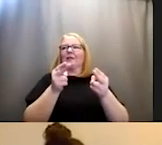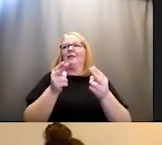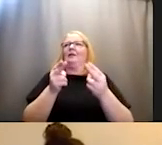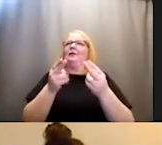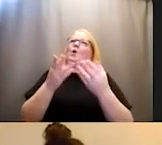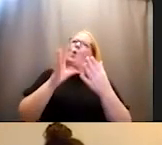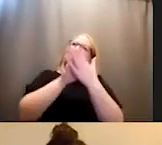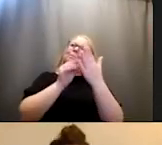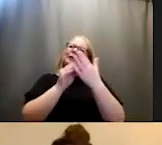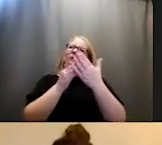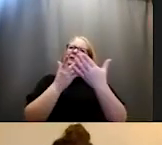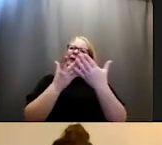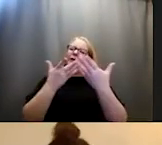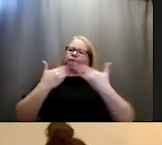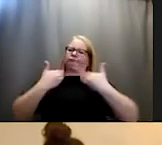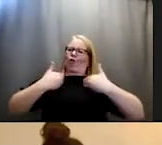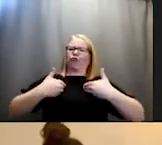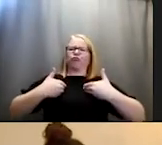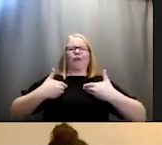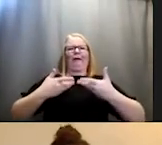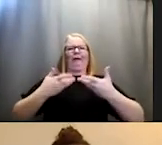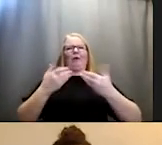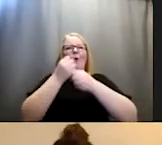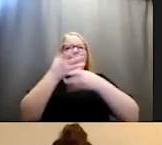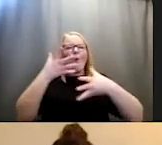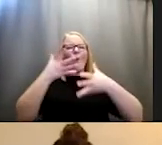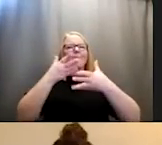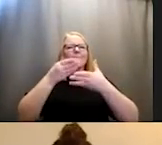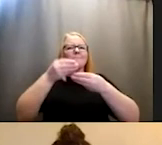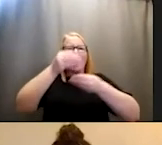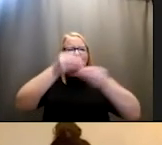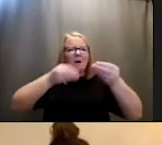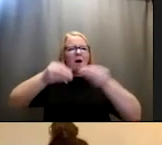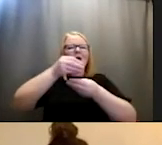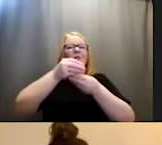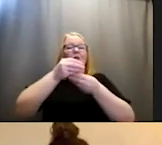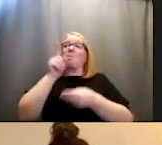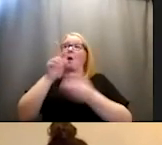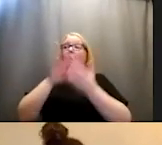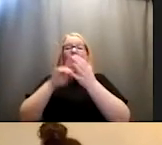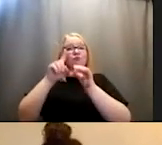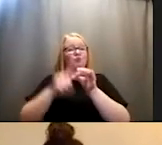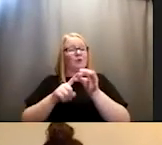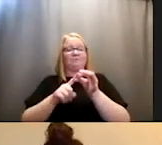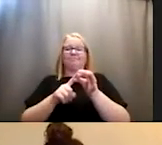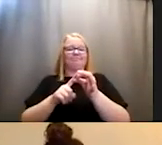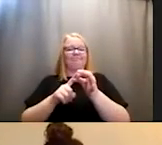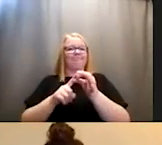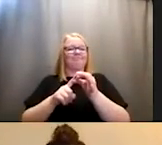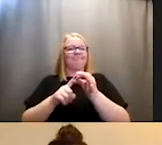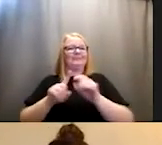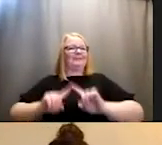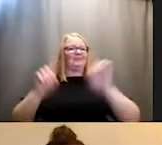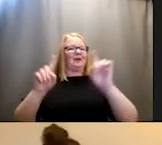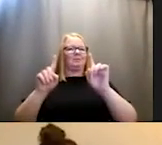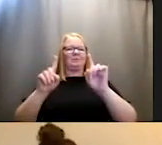luxury materials like gold and marble, whereas the materials that Mary preferred to use was plastic,